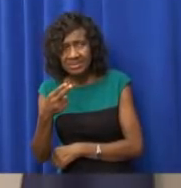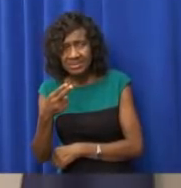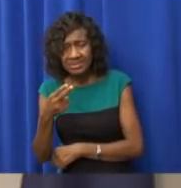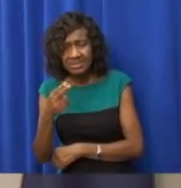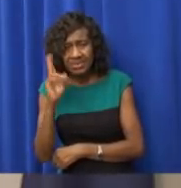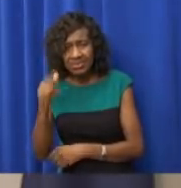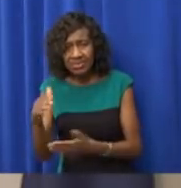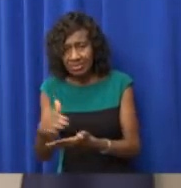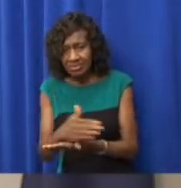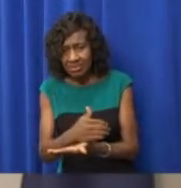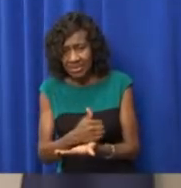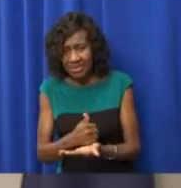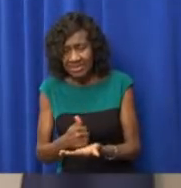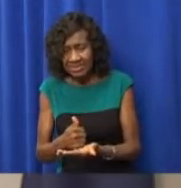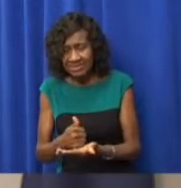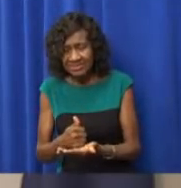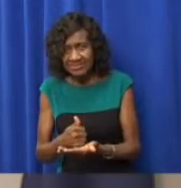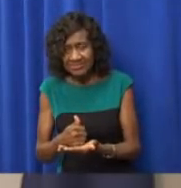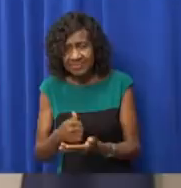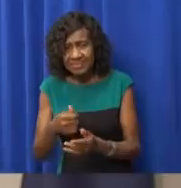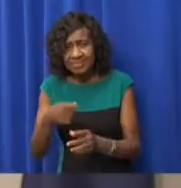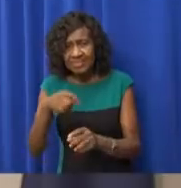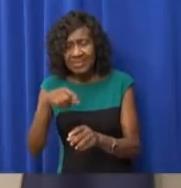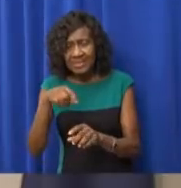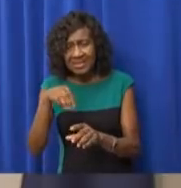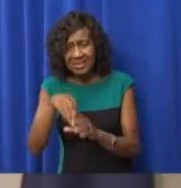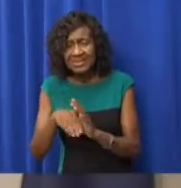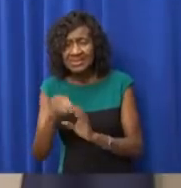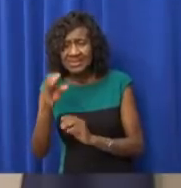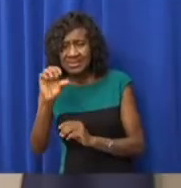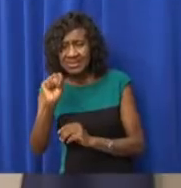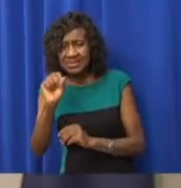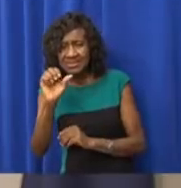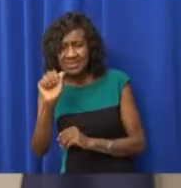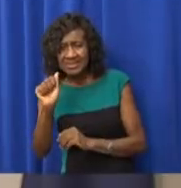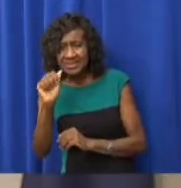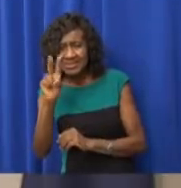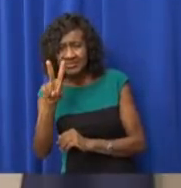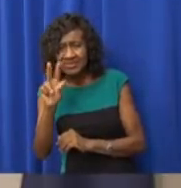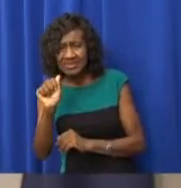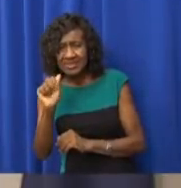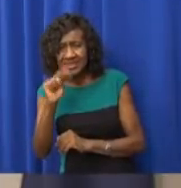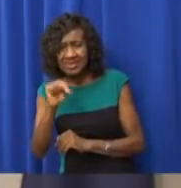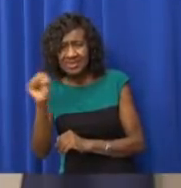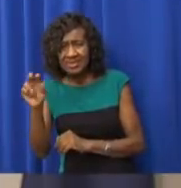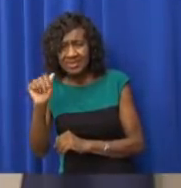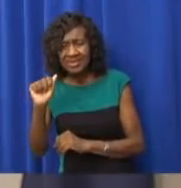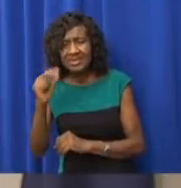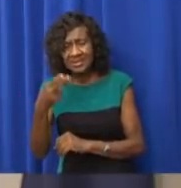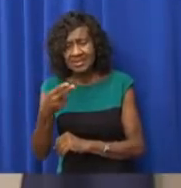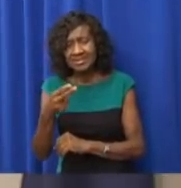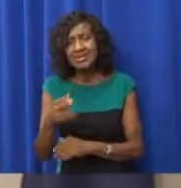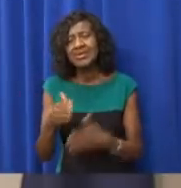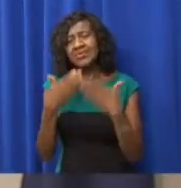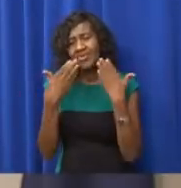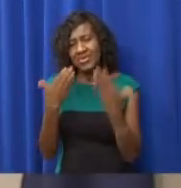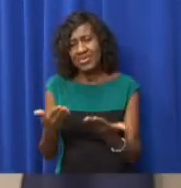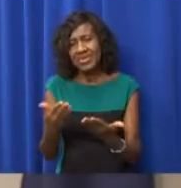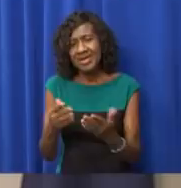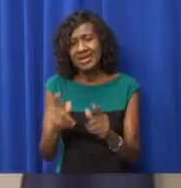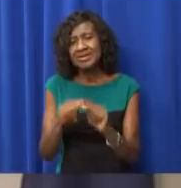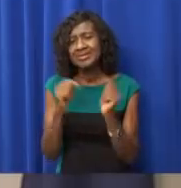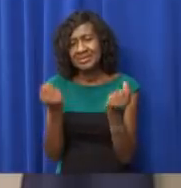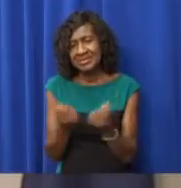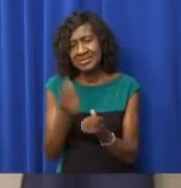along Hearst Road in Savannah. I would like to thank the DH teams for their continued efforts for all their amazing